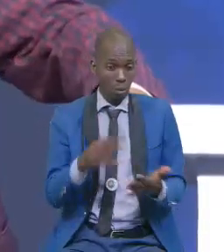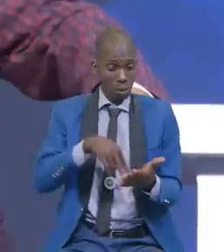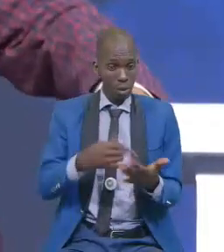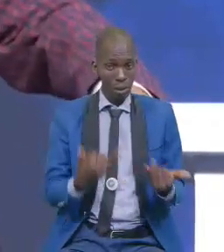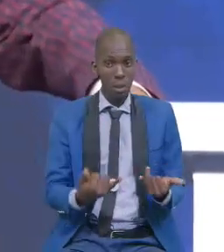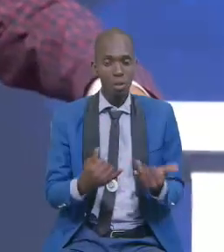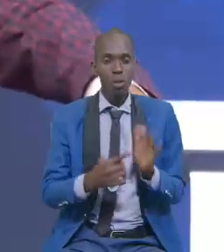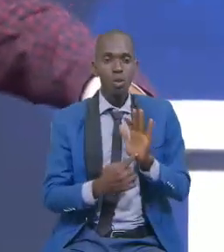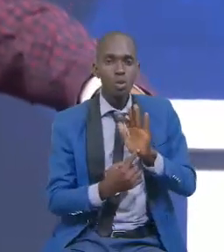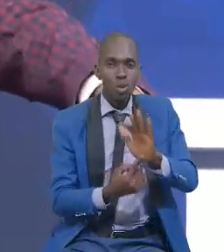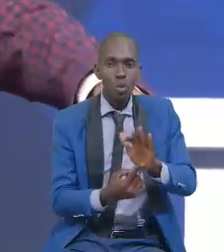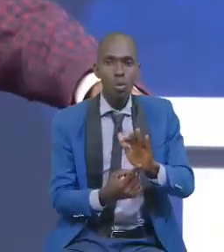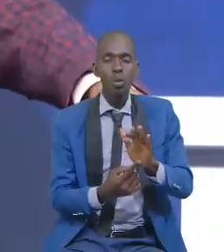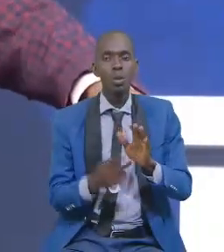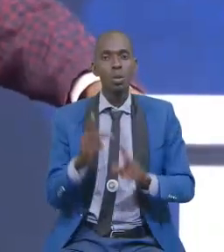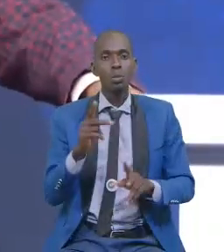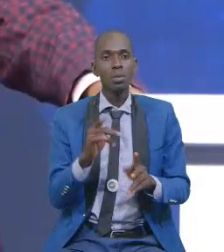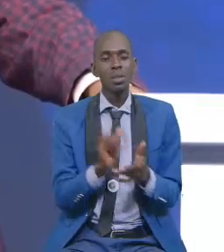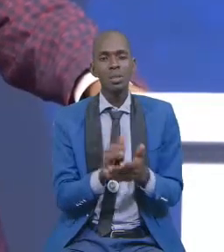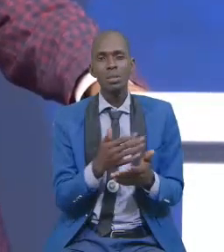who live in darkness.